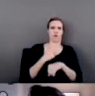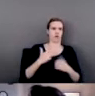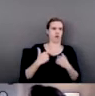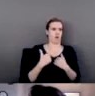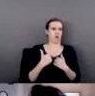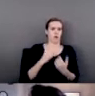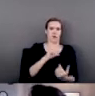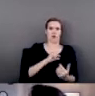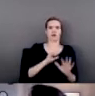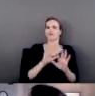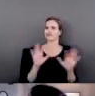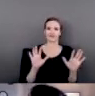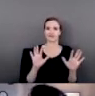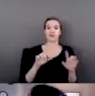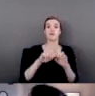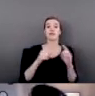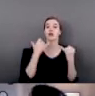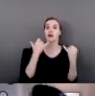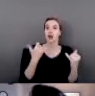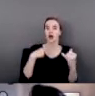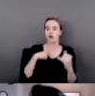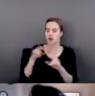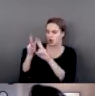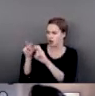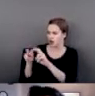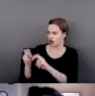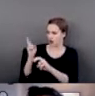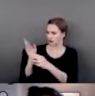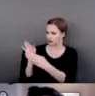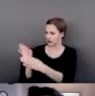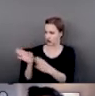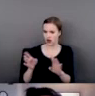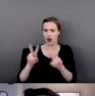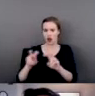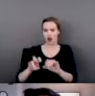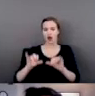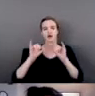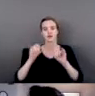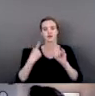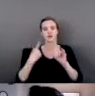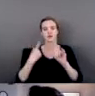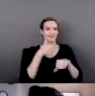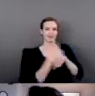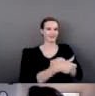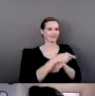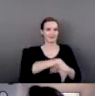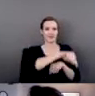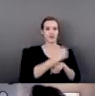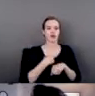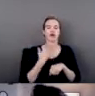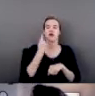the historical context can shed light on why, you know, why there's so much violence, why this is